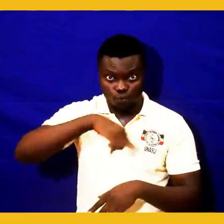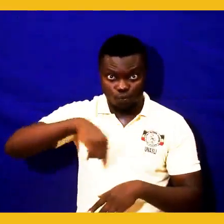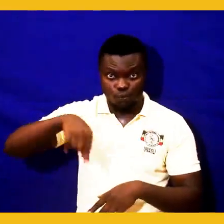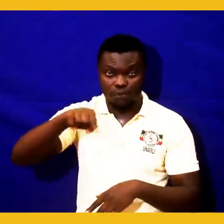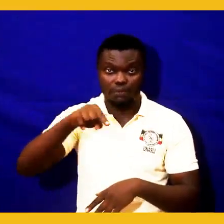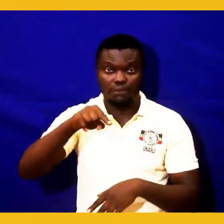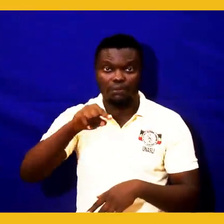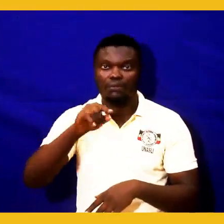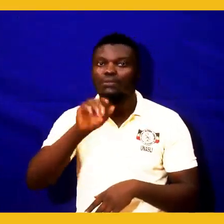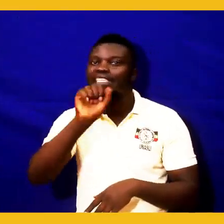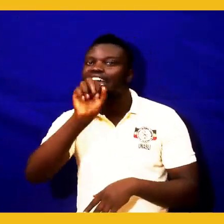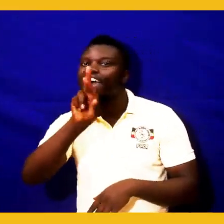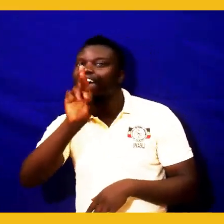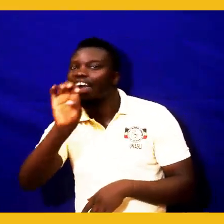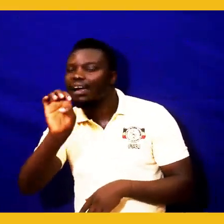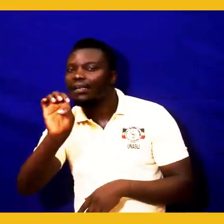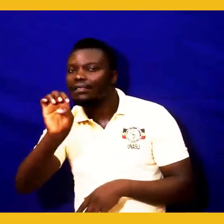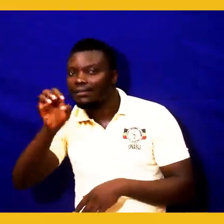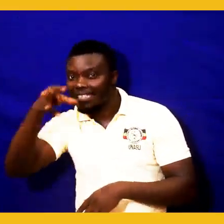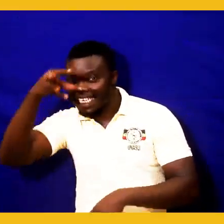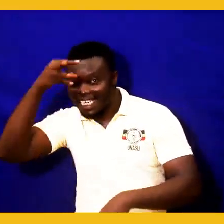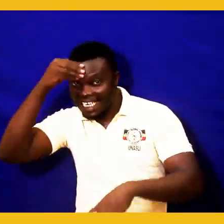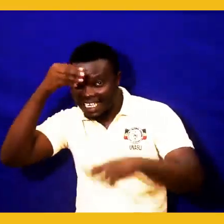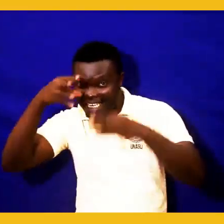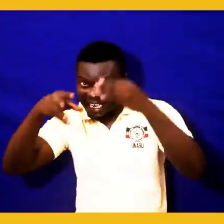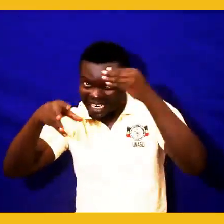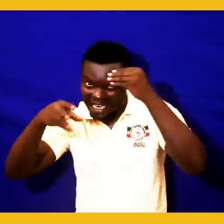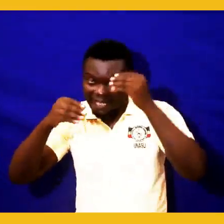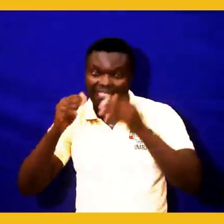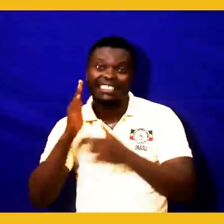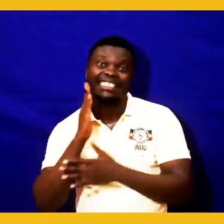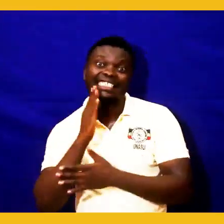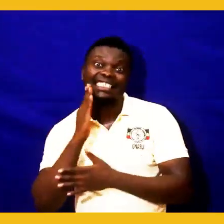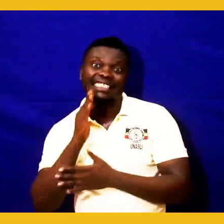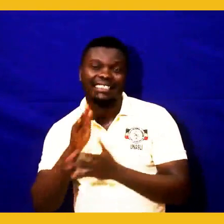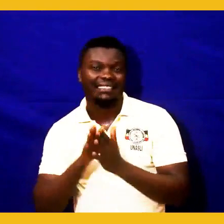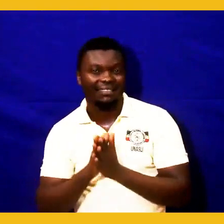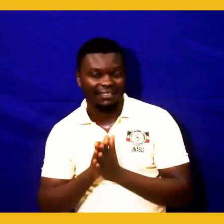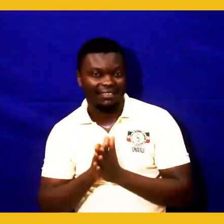We are learning English.